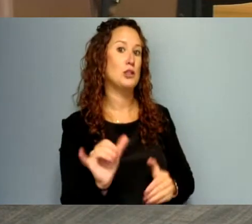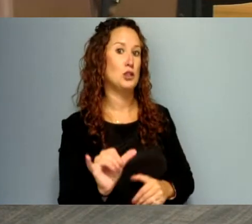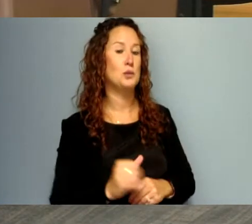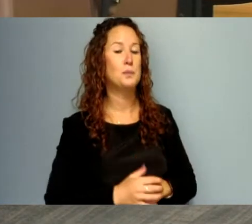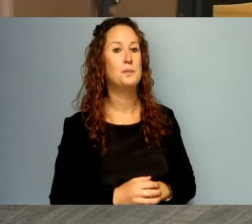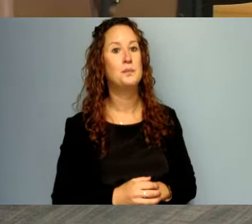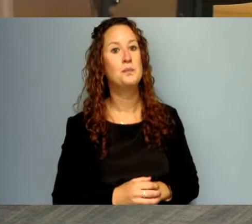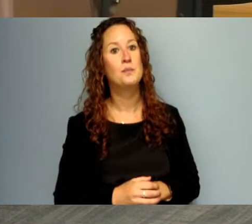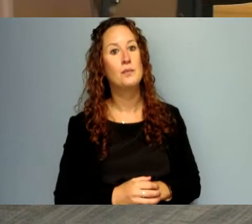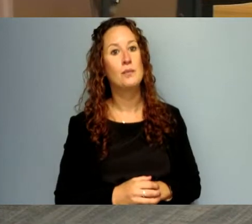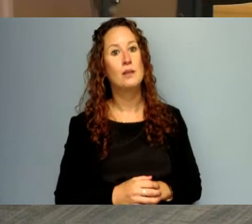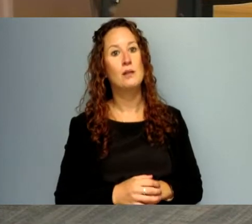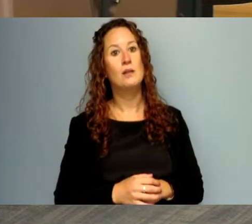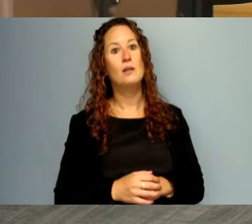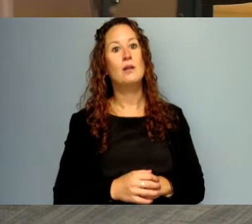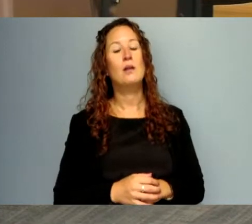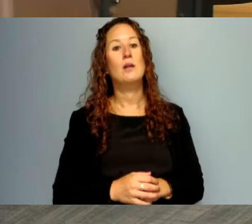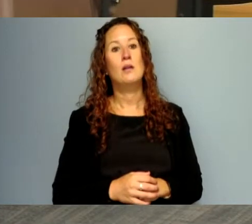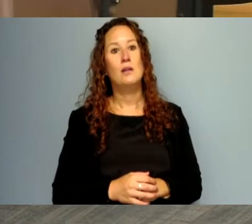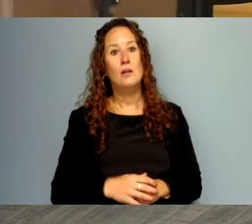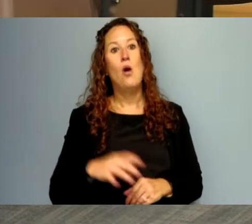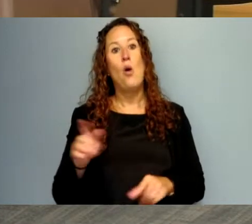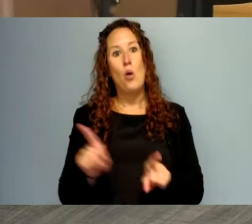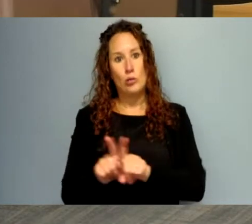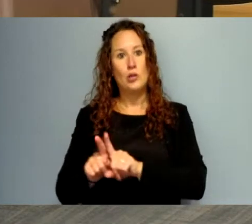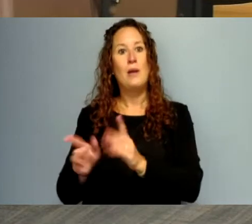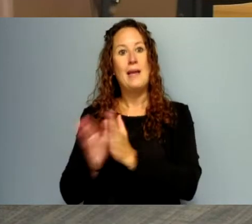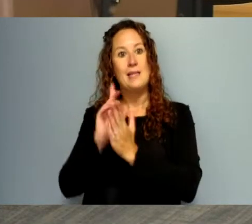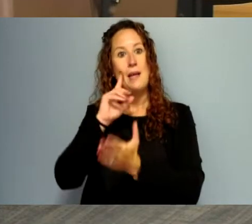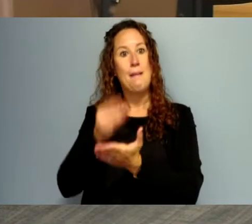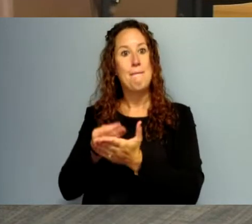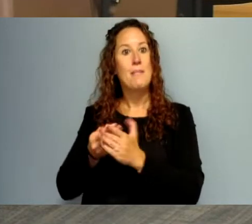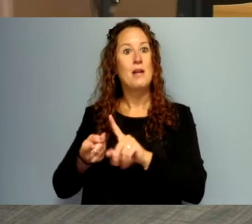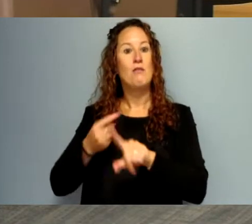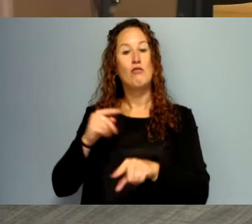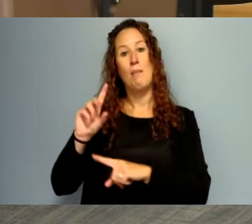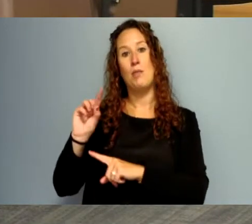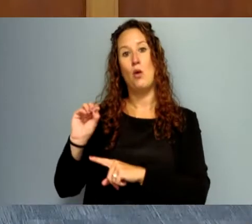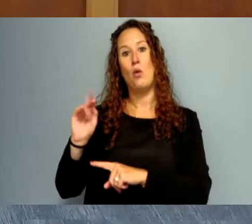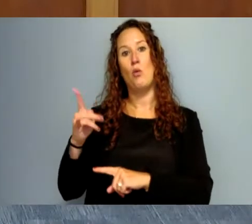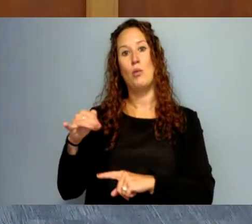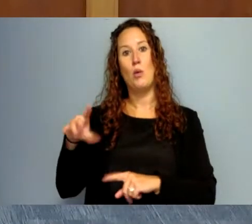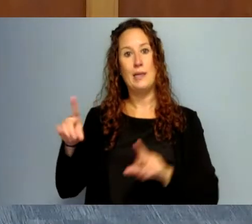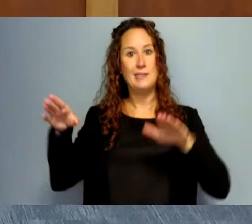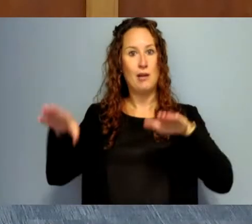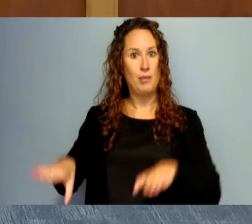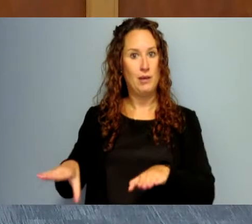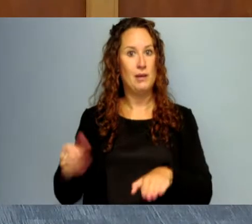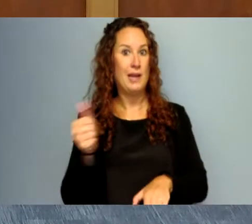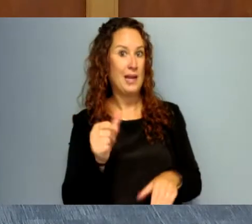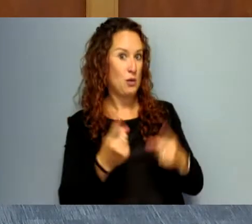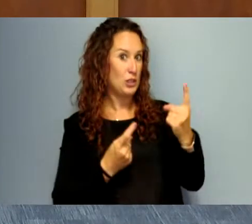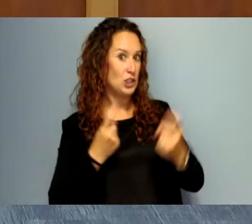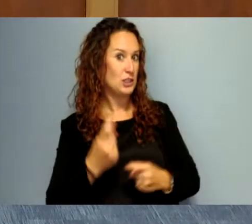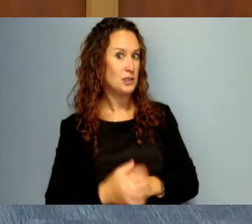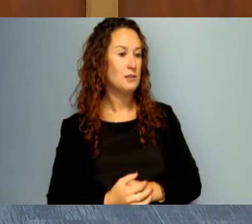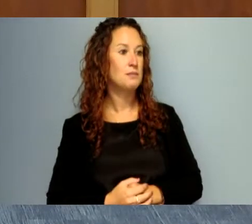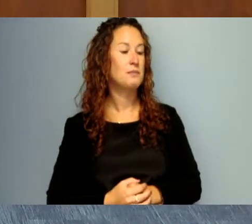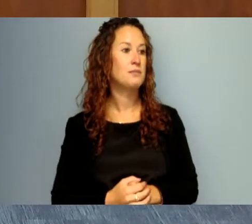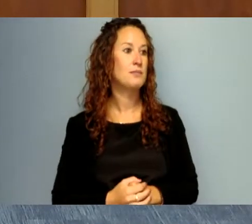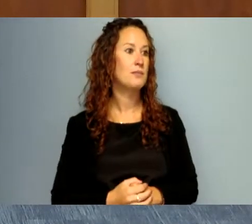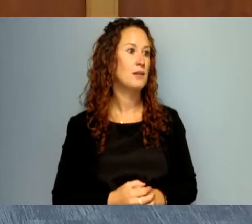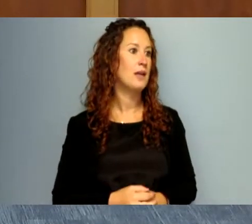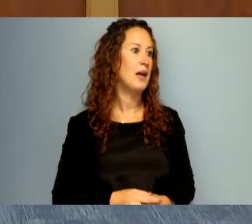Also asking that this money come out of the opioid settlement. Does anybody have any questions?